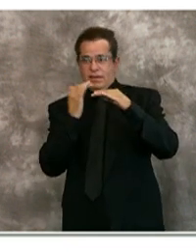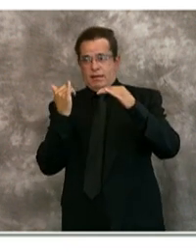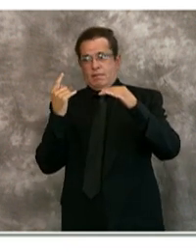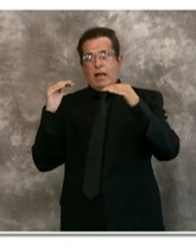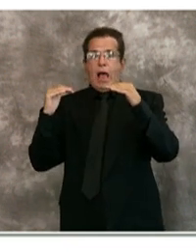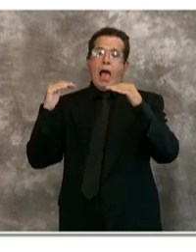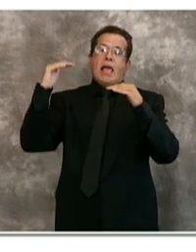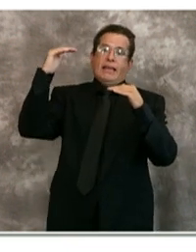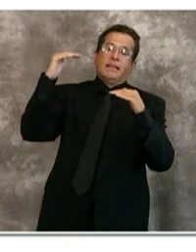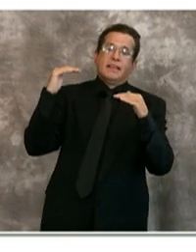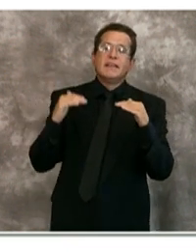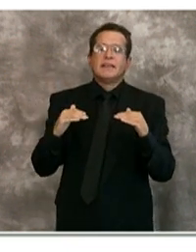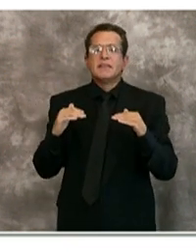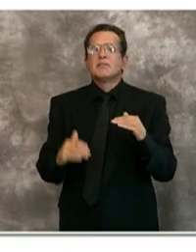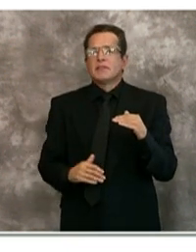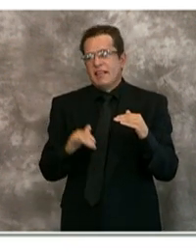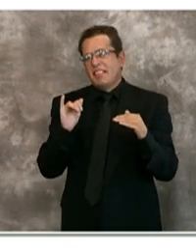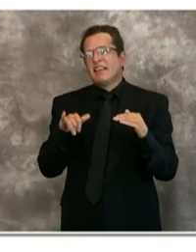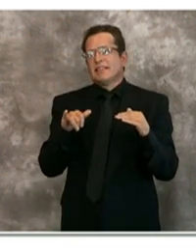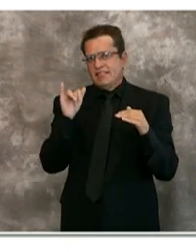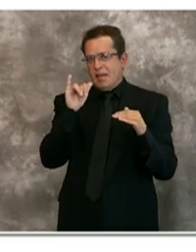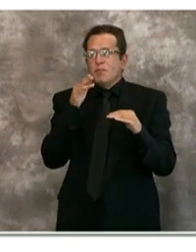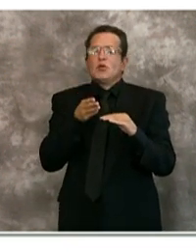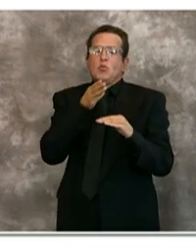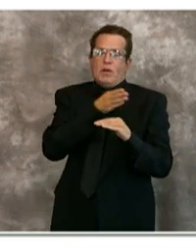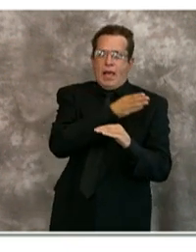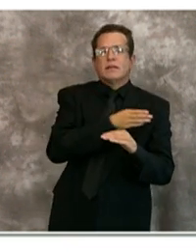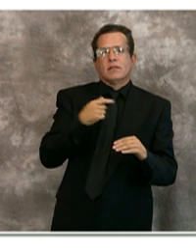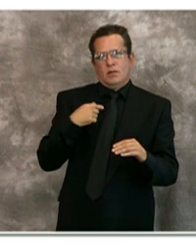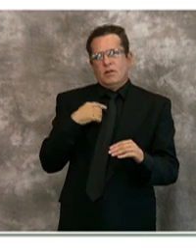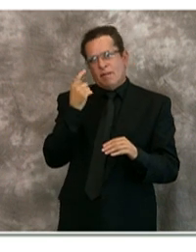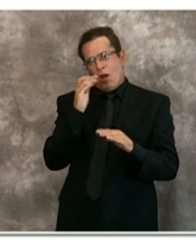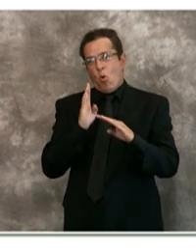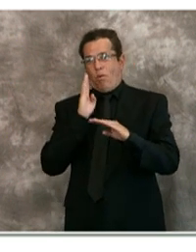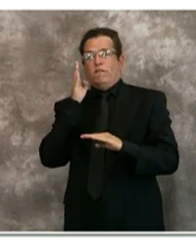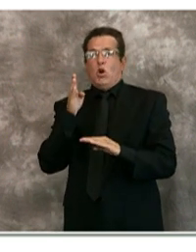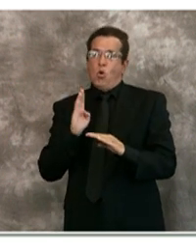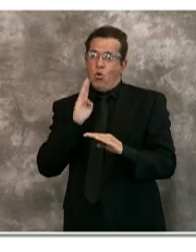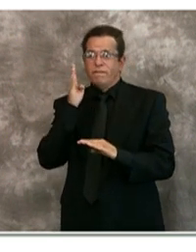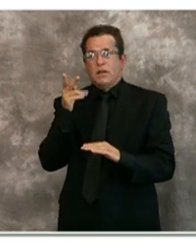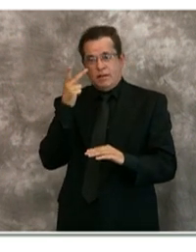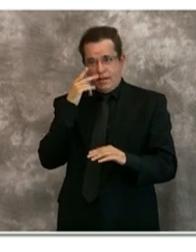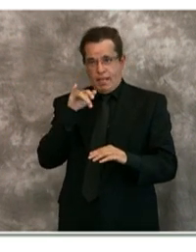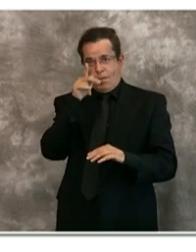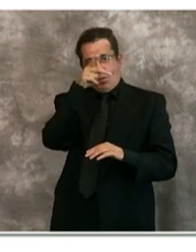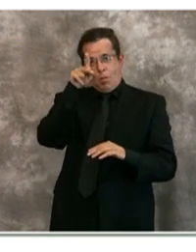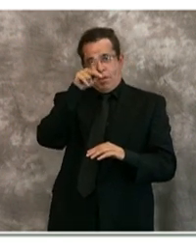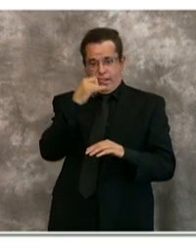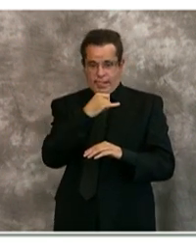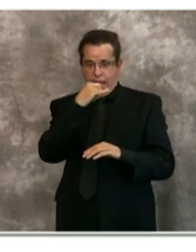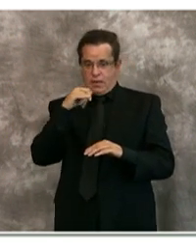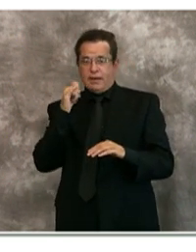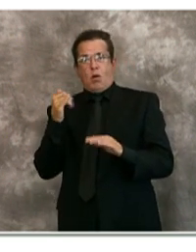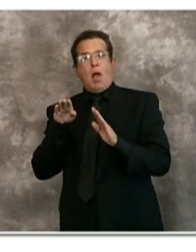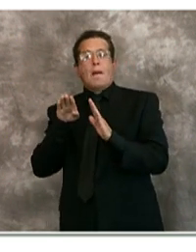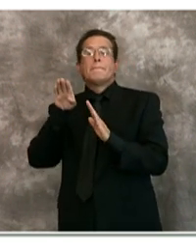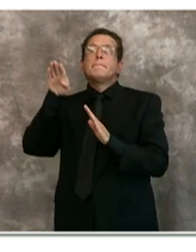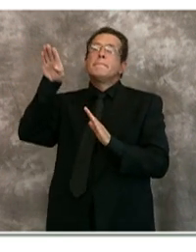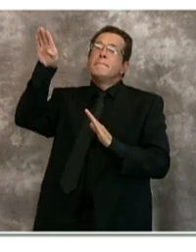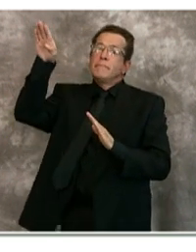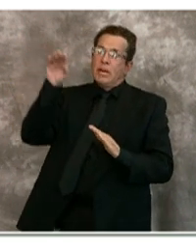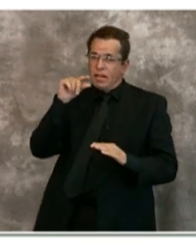We are in line with it yesterday. The preceding 2 days we were over it. Obviously, that purple line you see there is ticking up, and we would